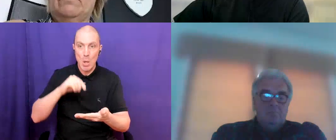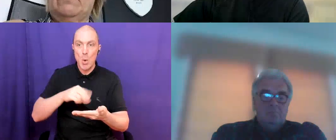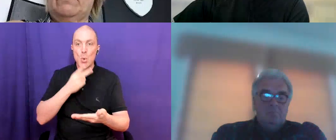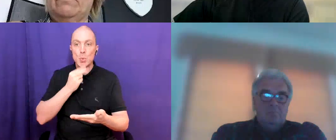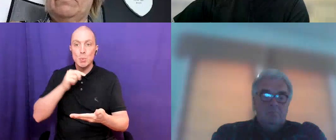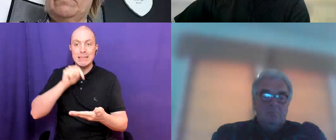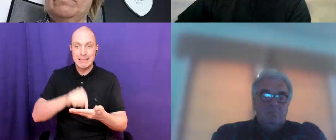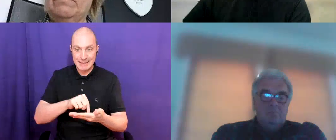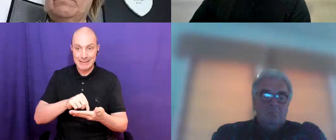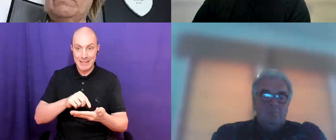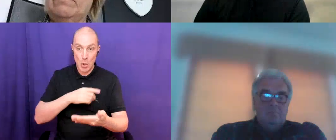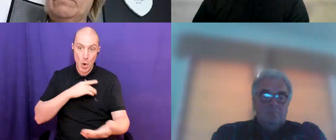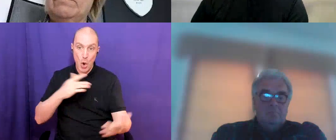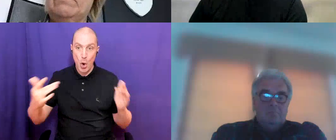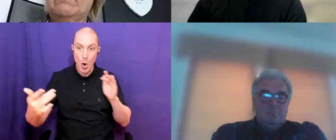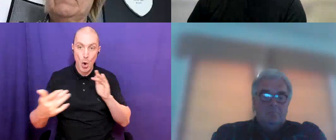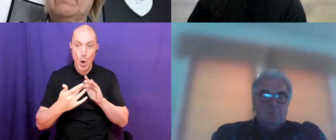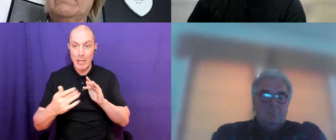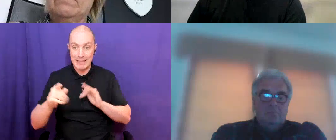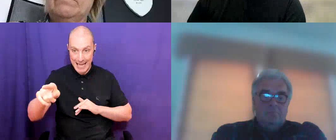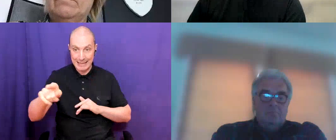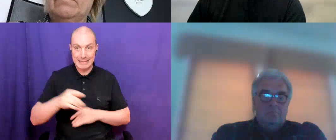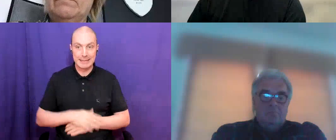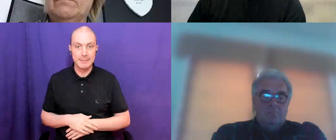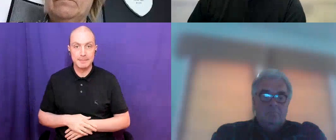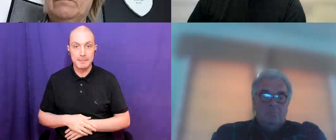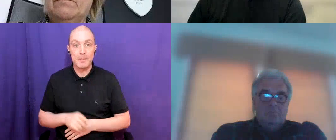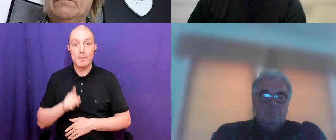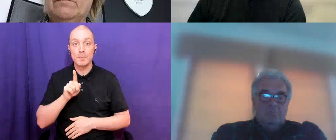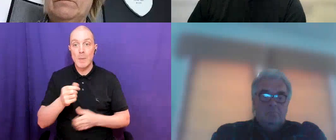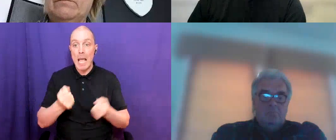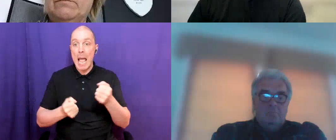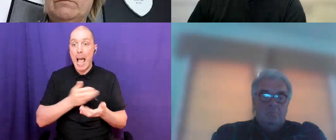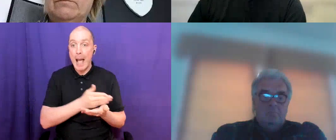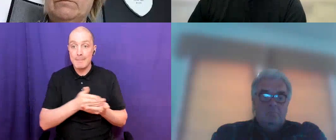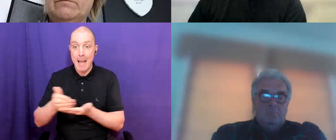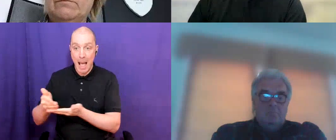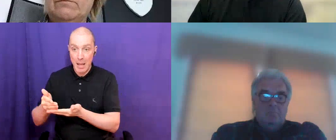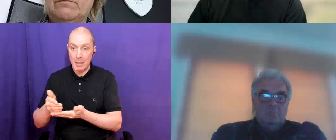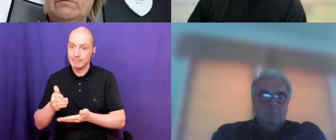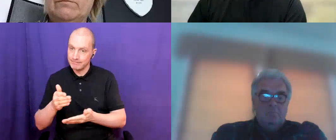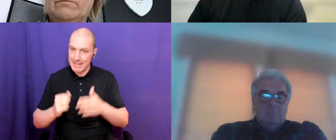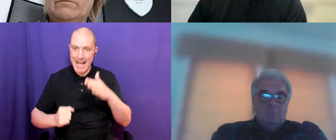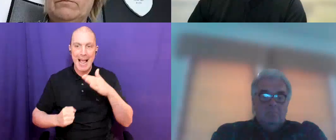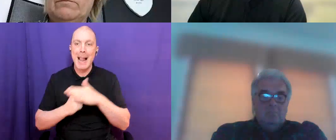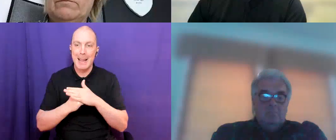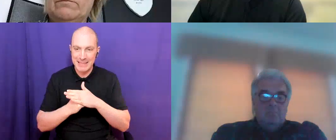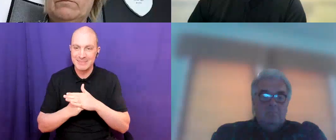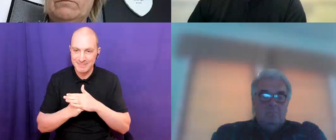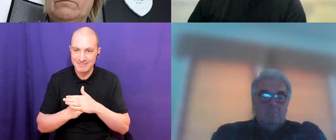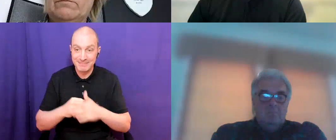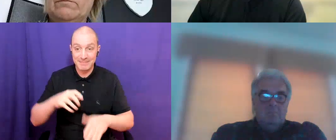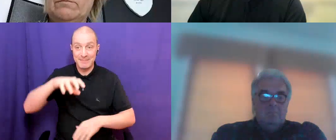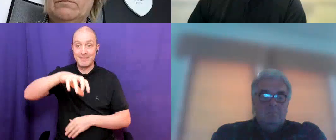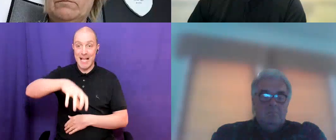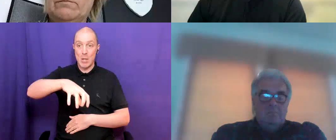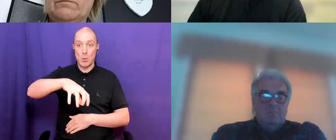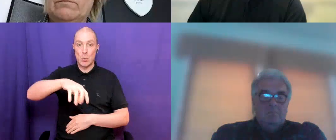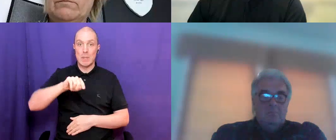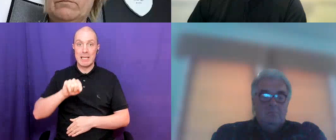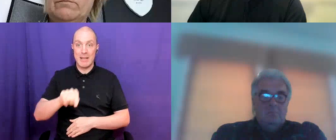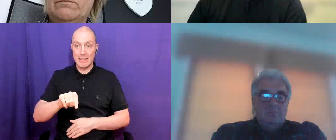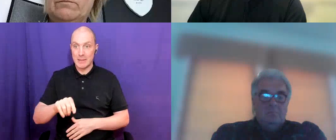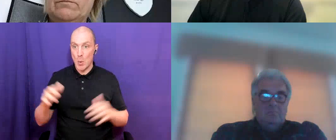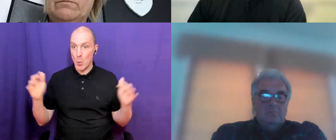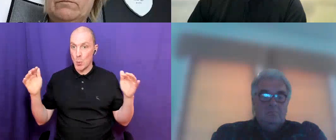recommencing. In terms of car parking, parking at the count venue is limited, and this is a large event, and the